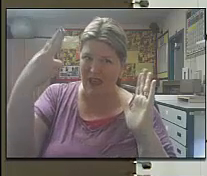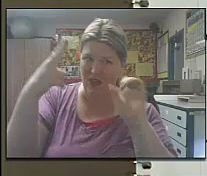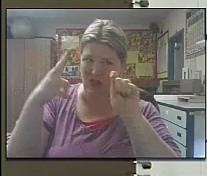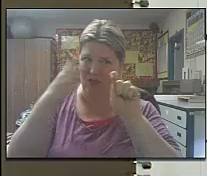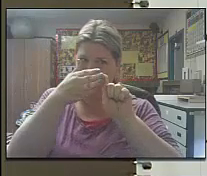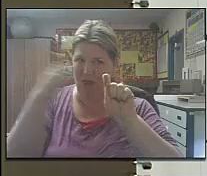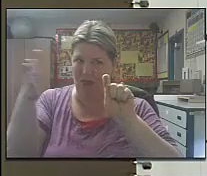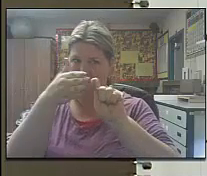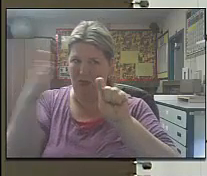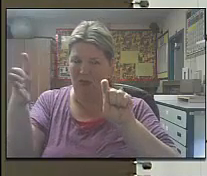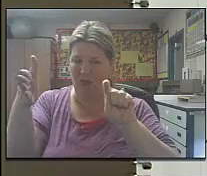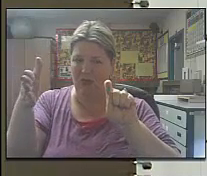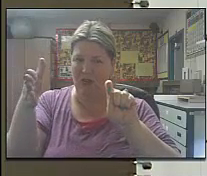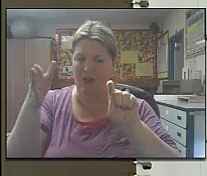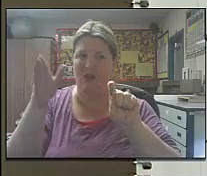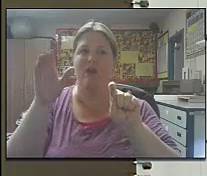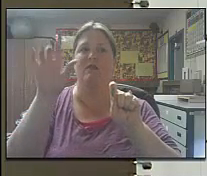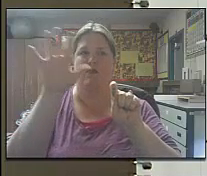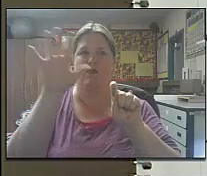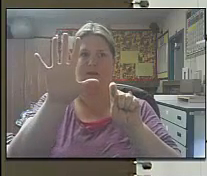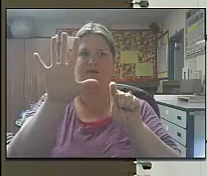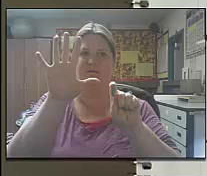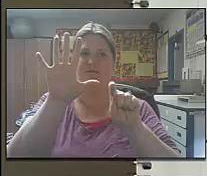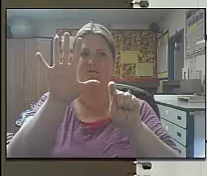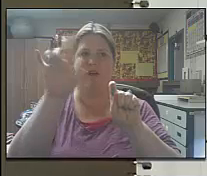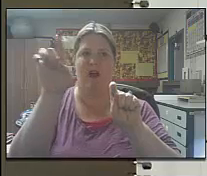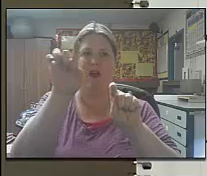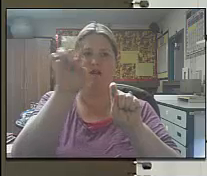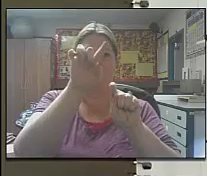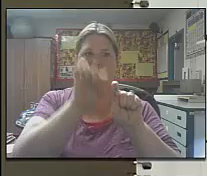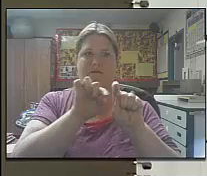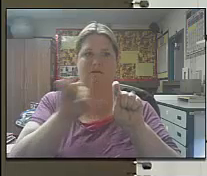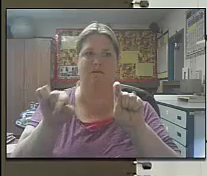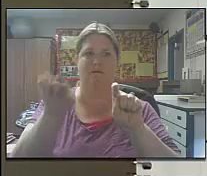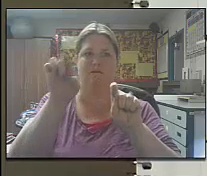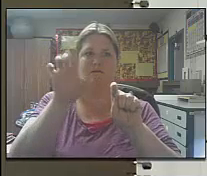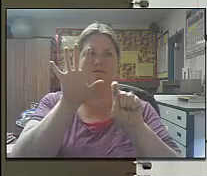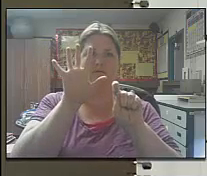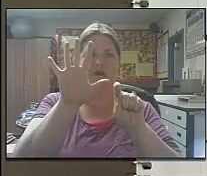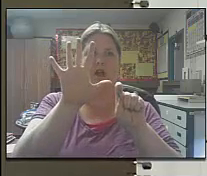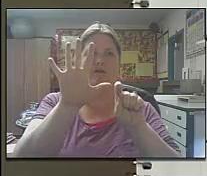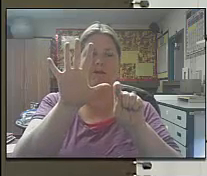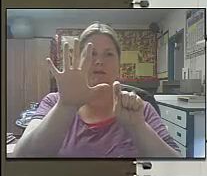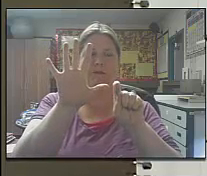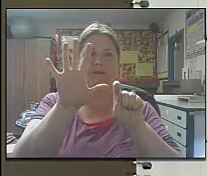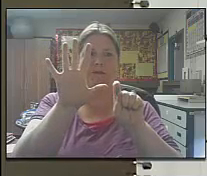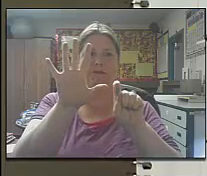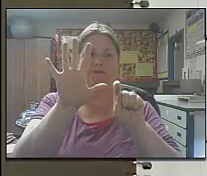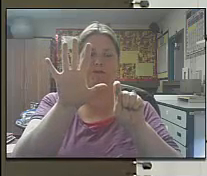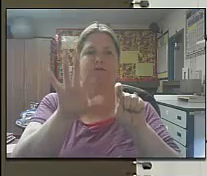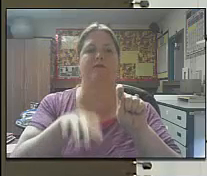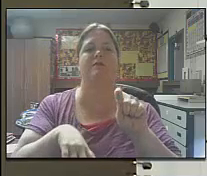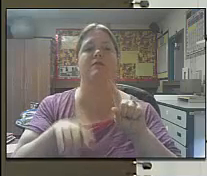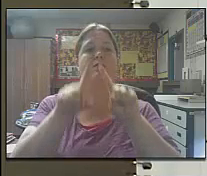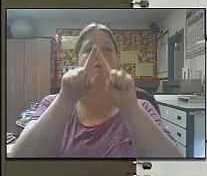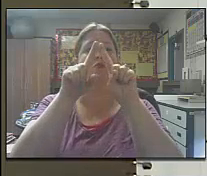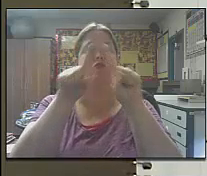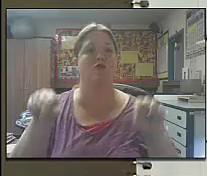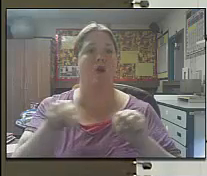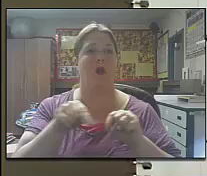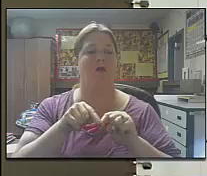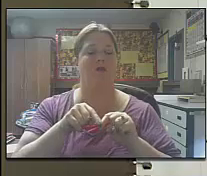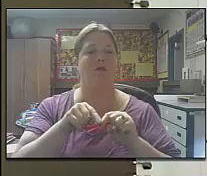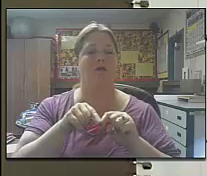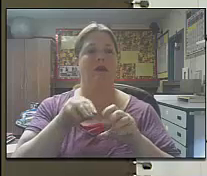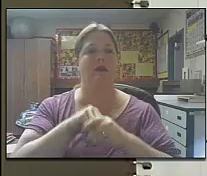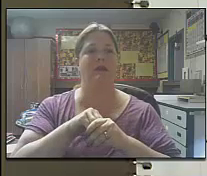square around the number in the tenths place. That's the number right after the decimal. Put a triangle around the number